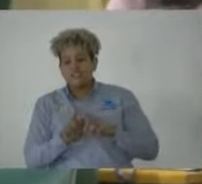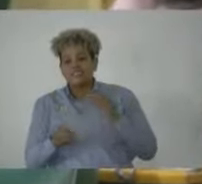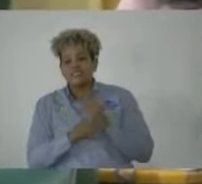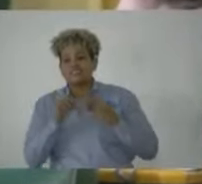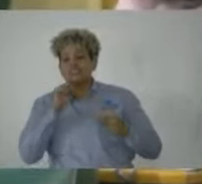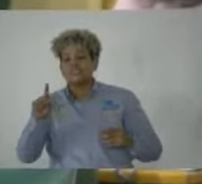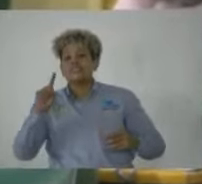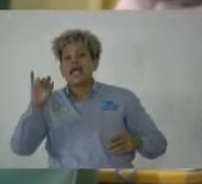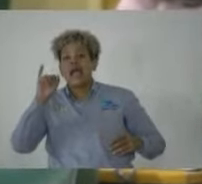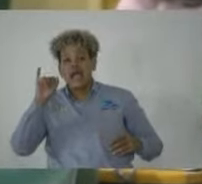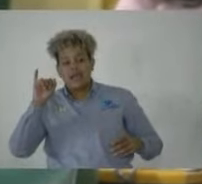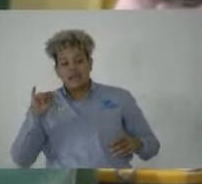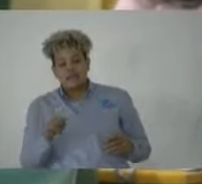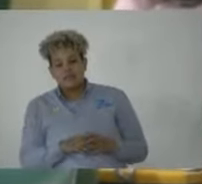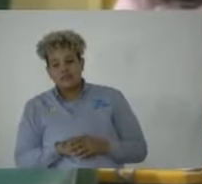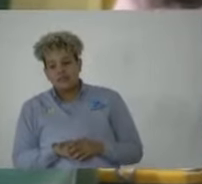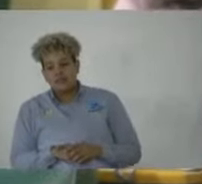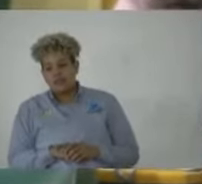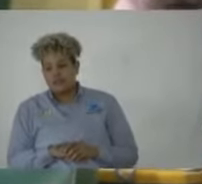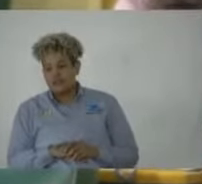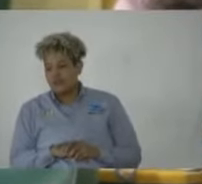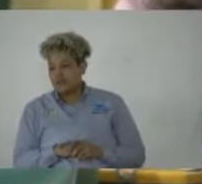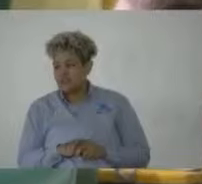committee, right?